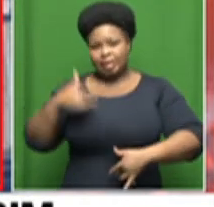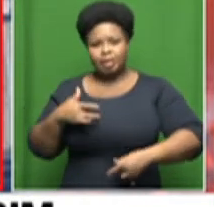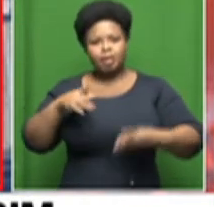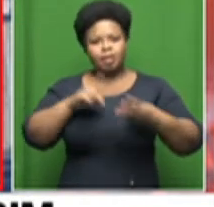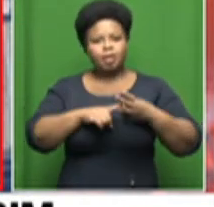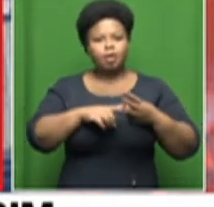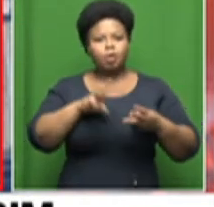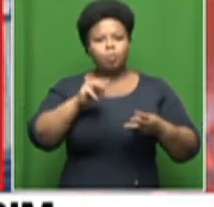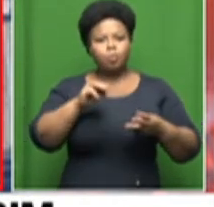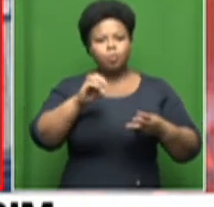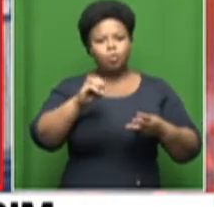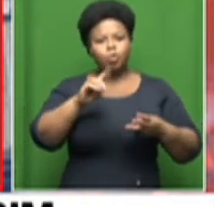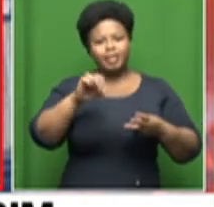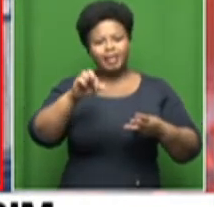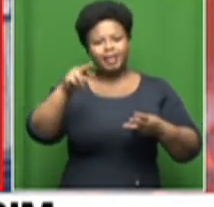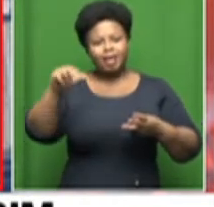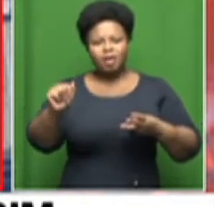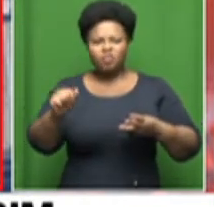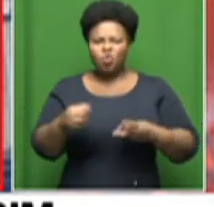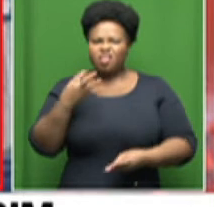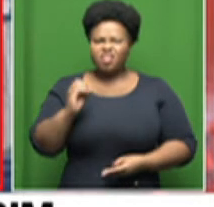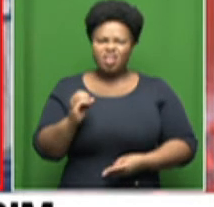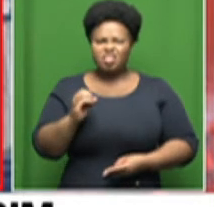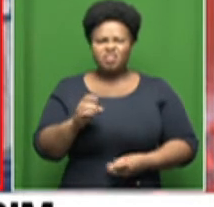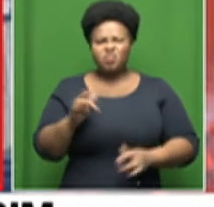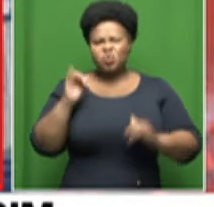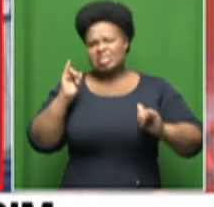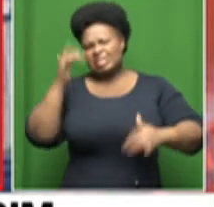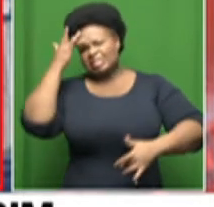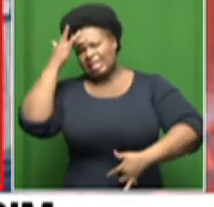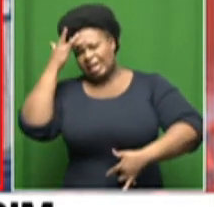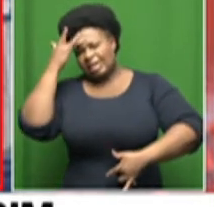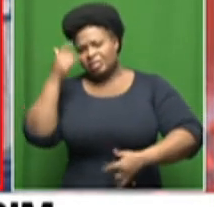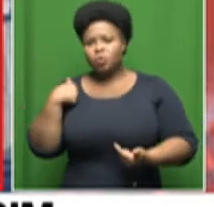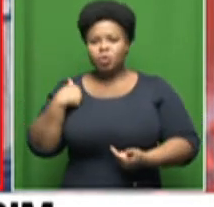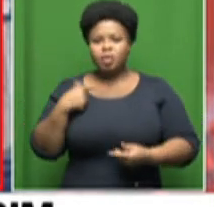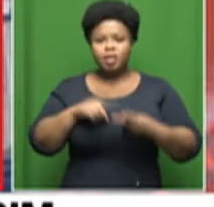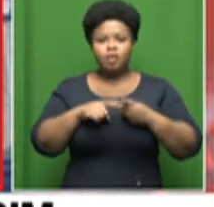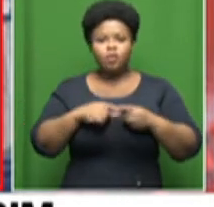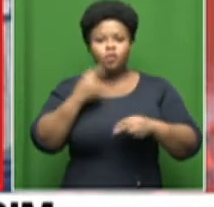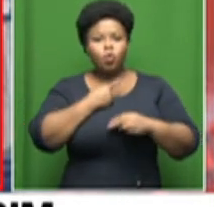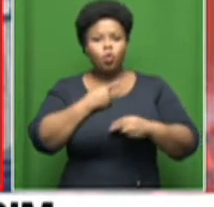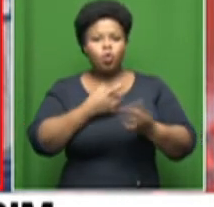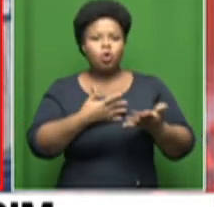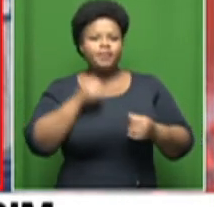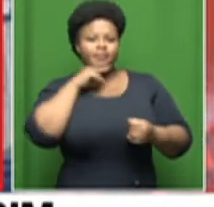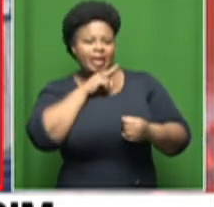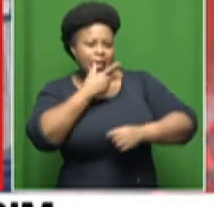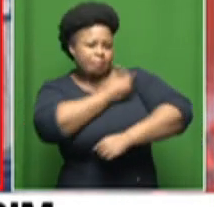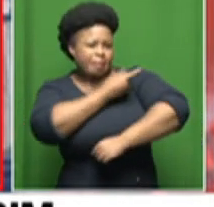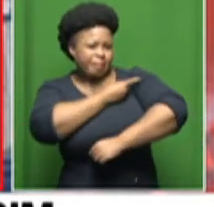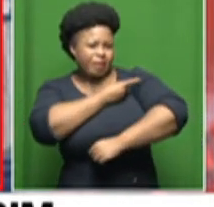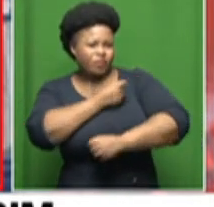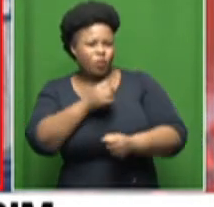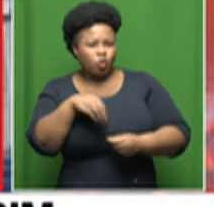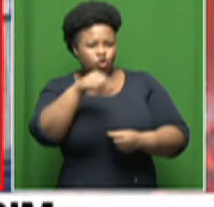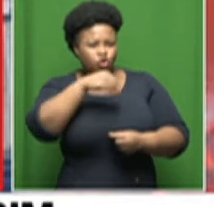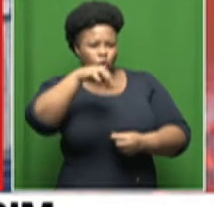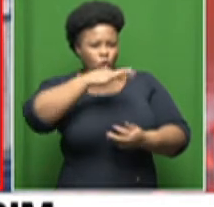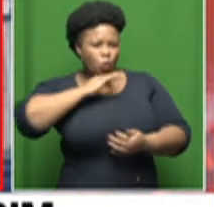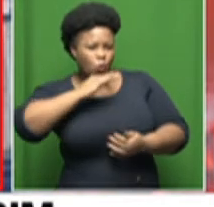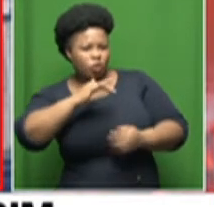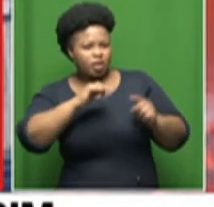had 30 cases of severe disease in the placebo arm with 0 in the